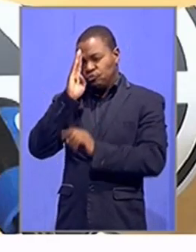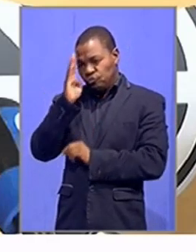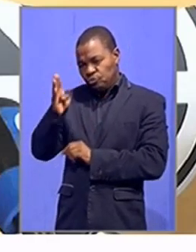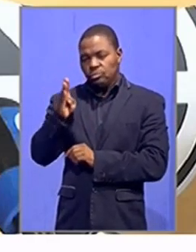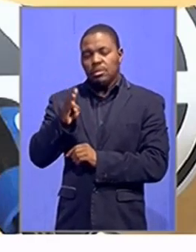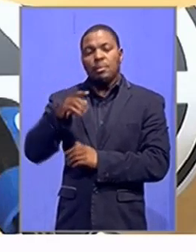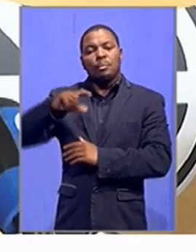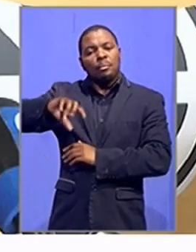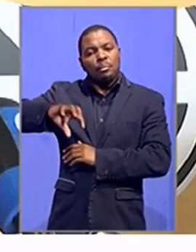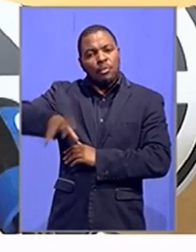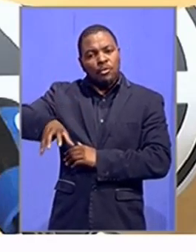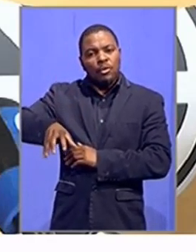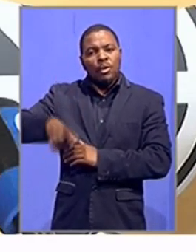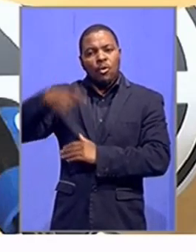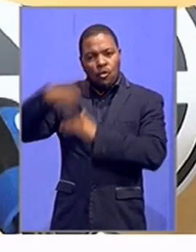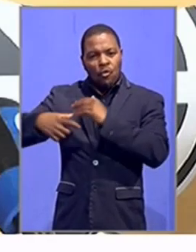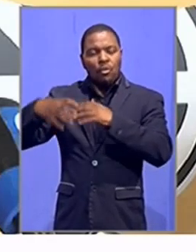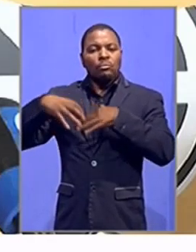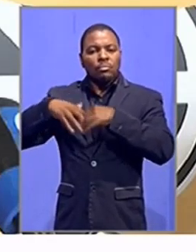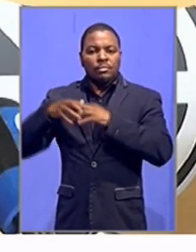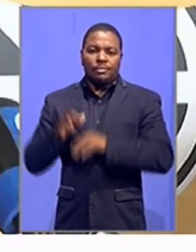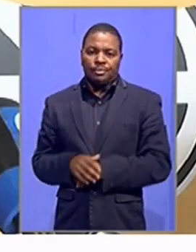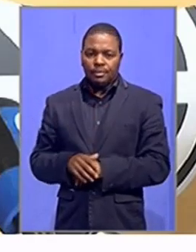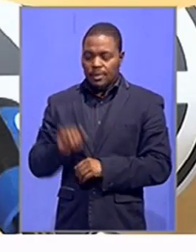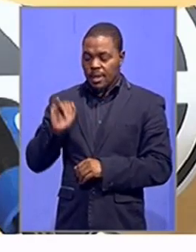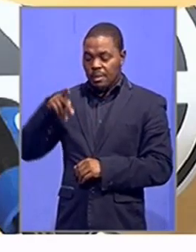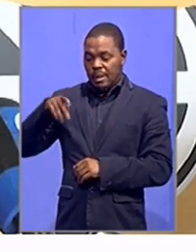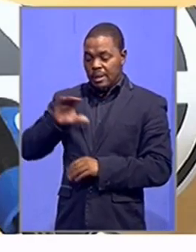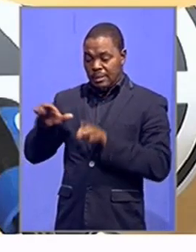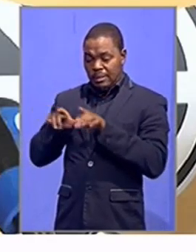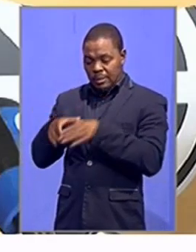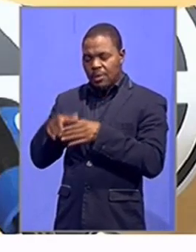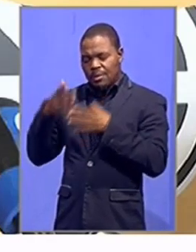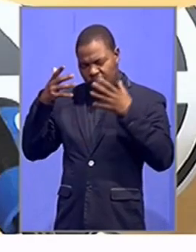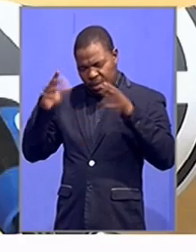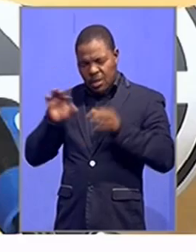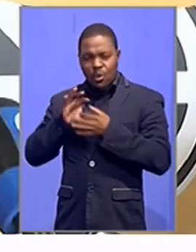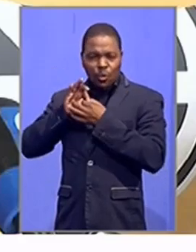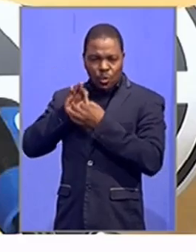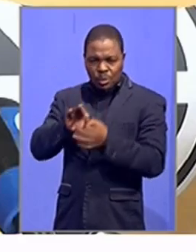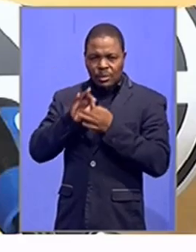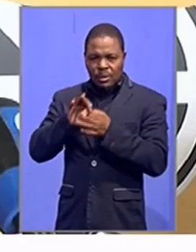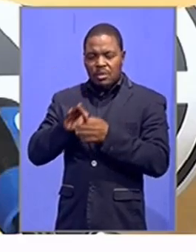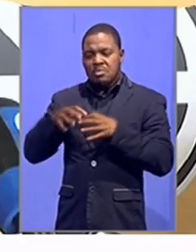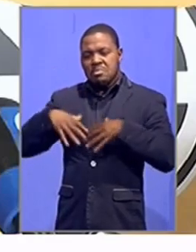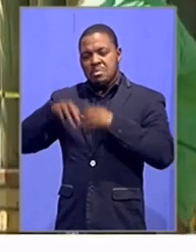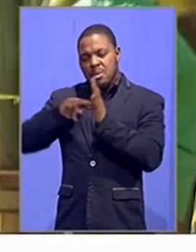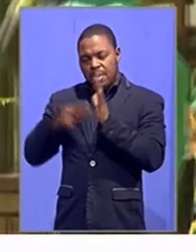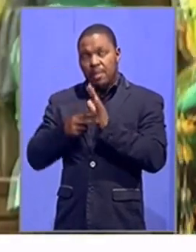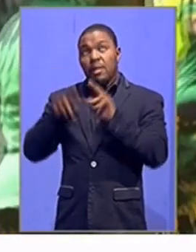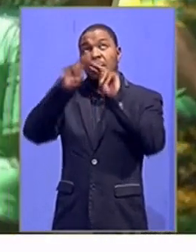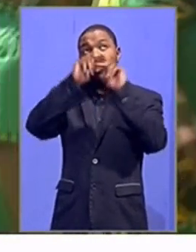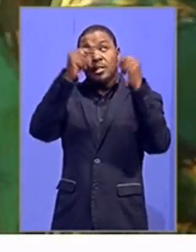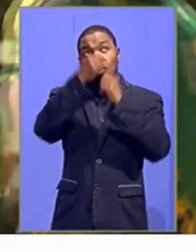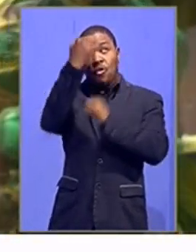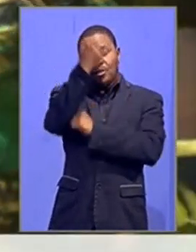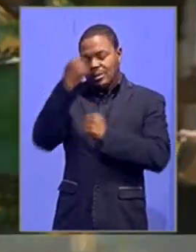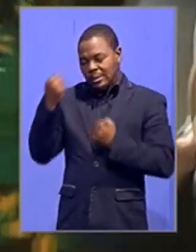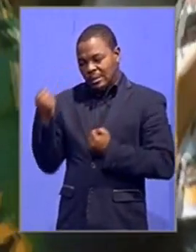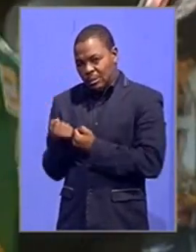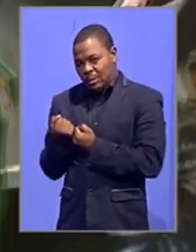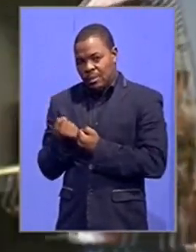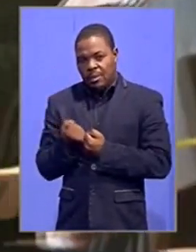conference. The IPC committed, it adopted the roadmap, was supported by national office. Ba mokgatlo wa bommele